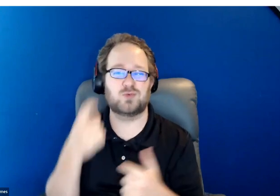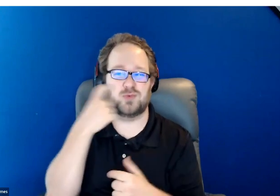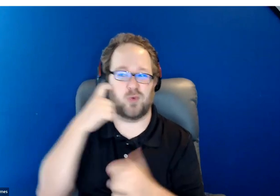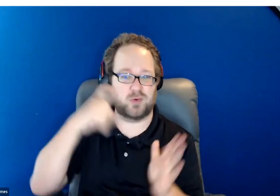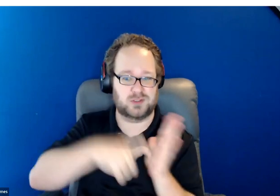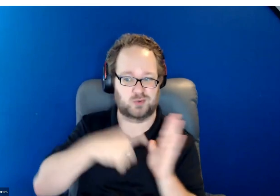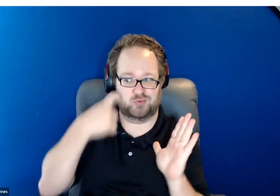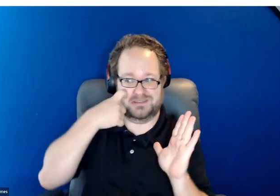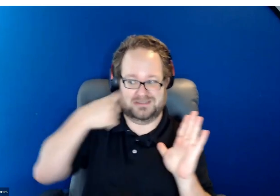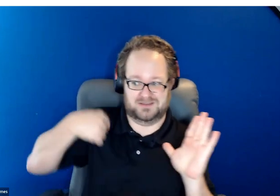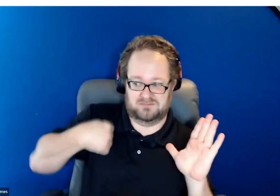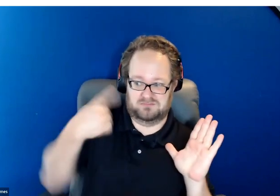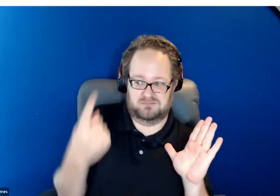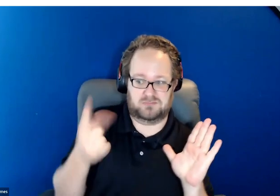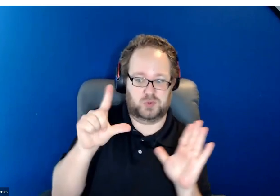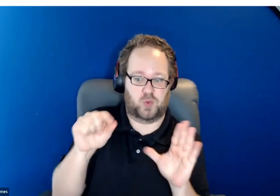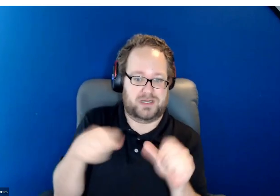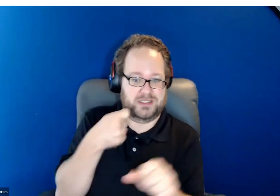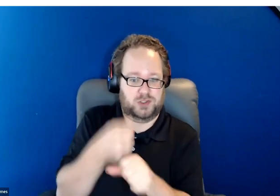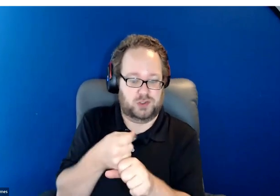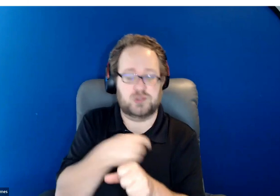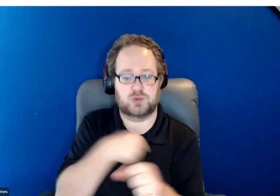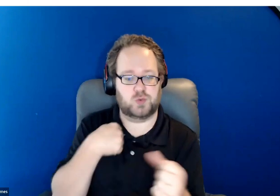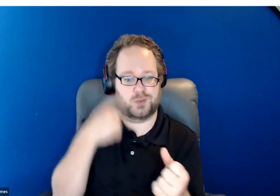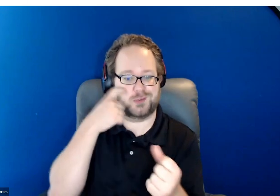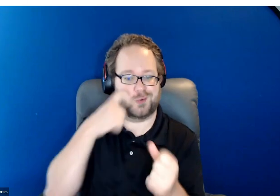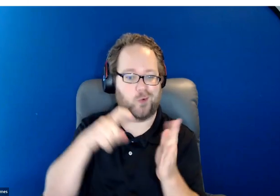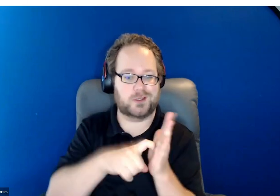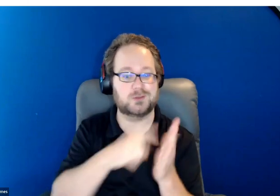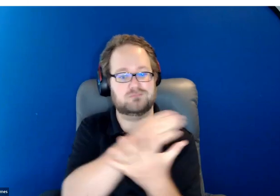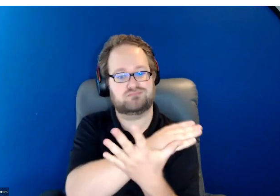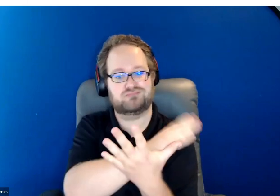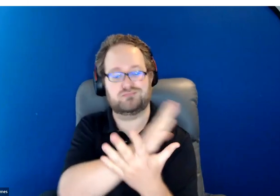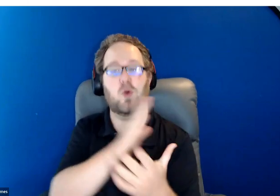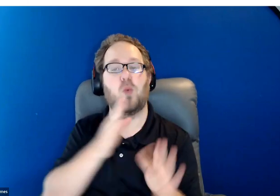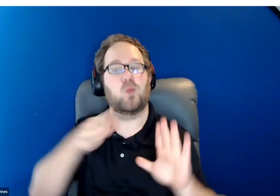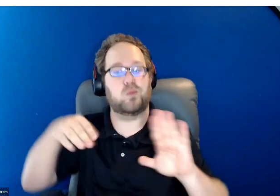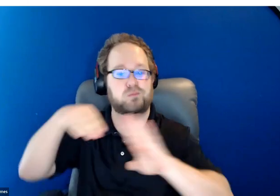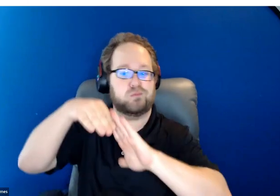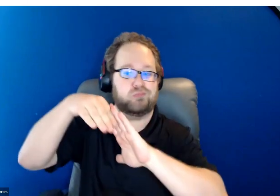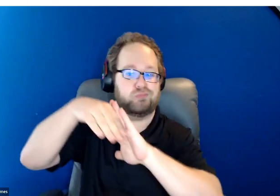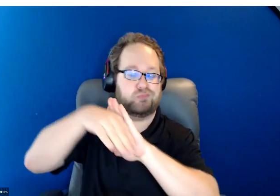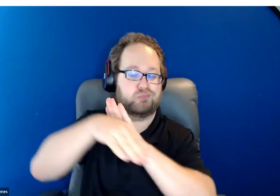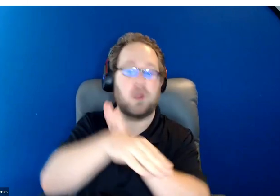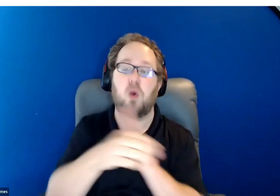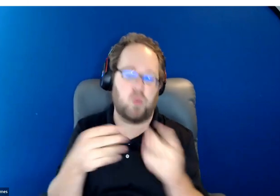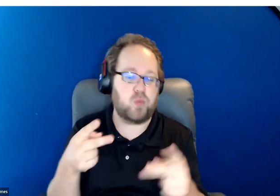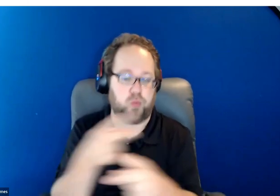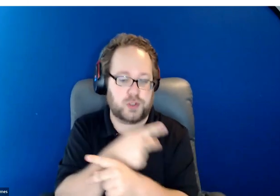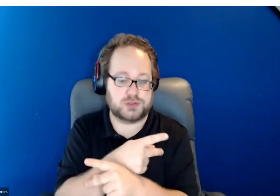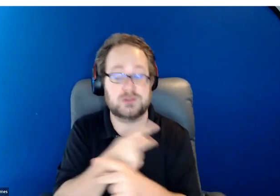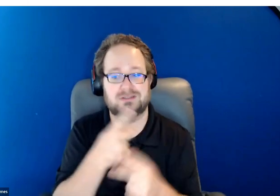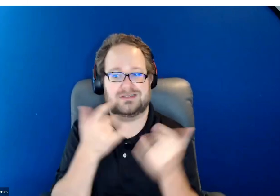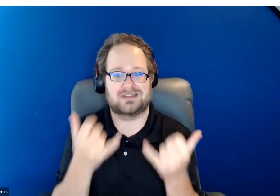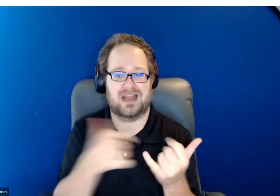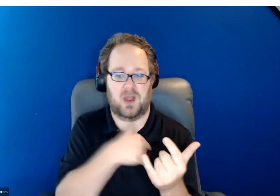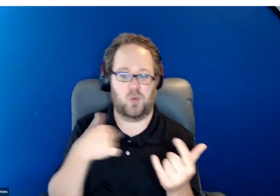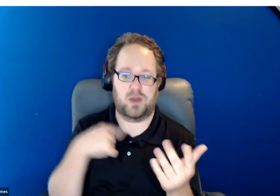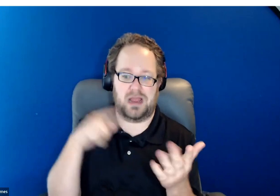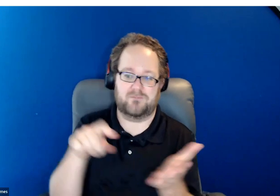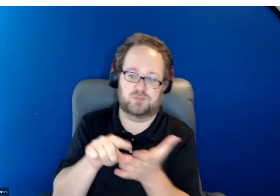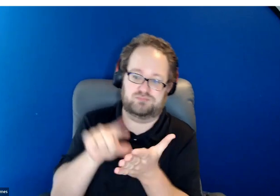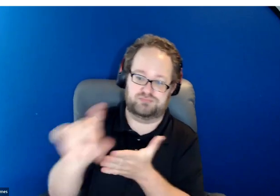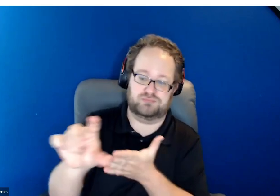than 2 decades, with nearly 11.2 million older adults paying 30% or more of their income on